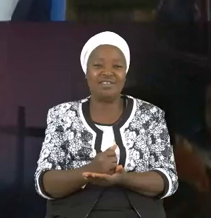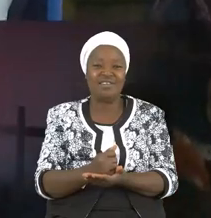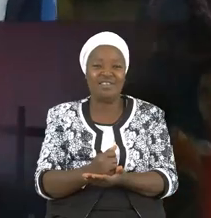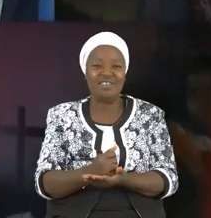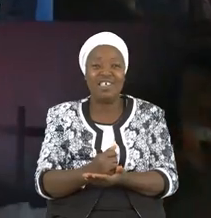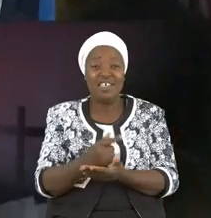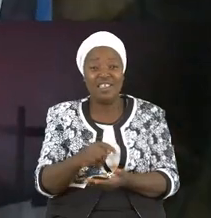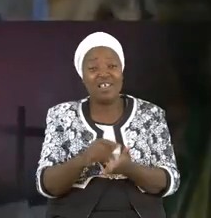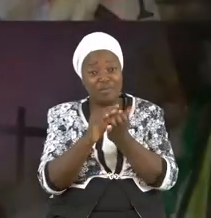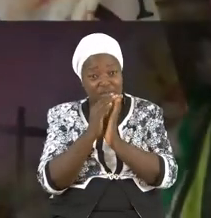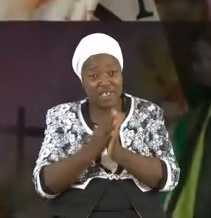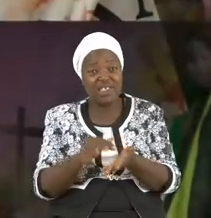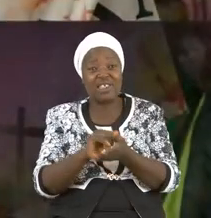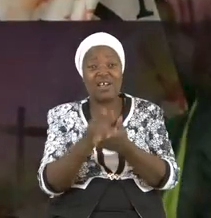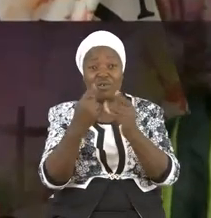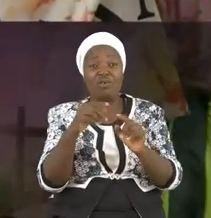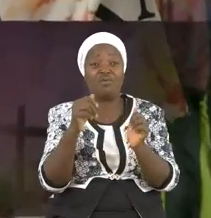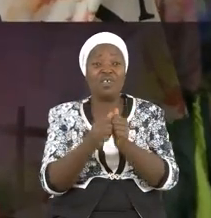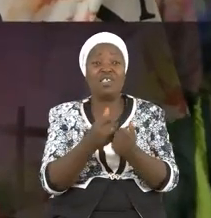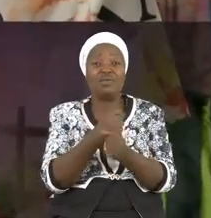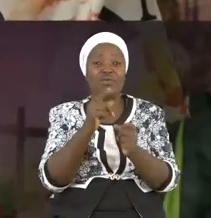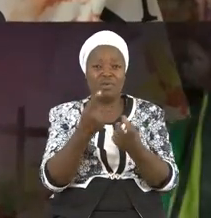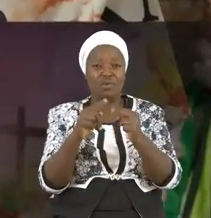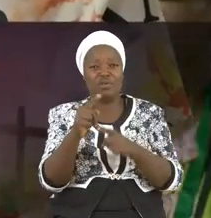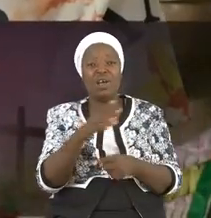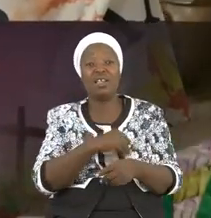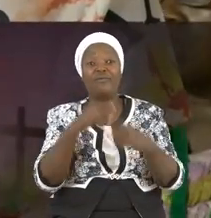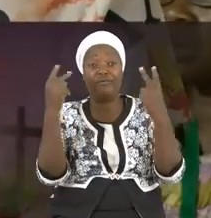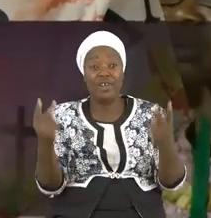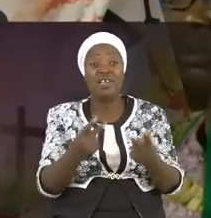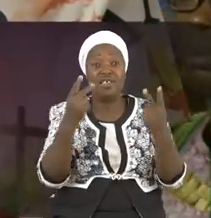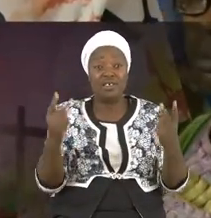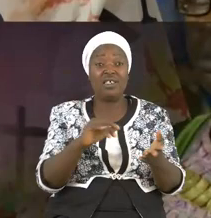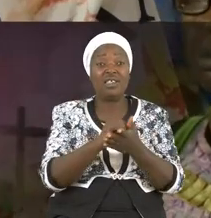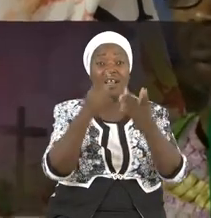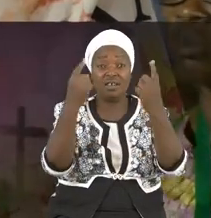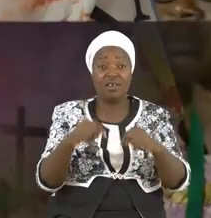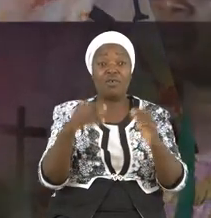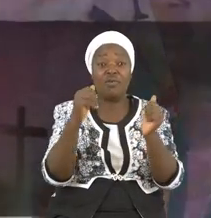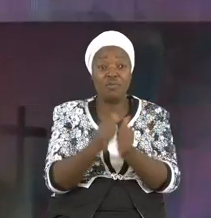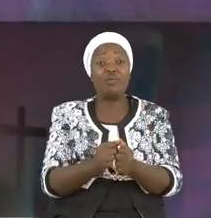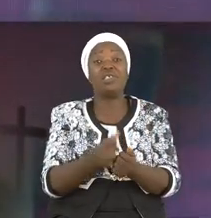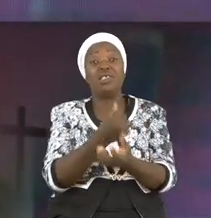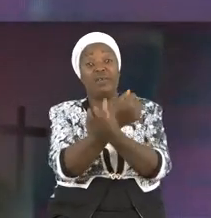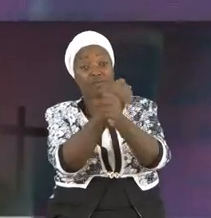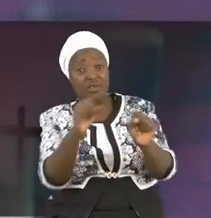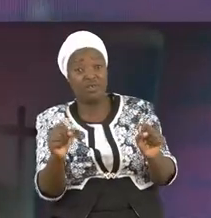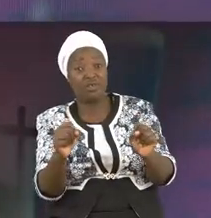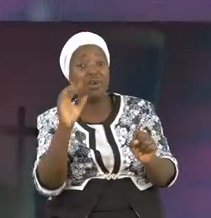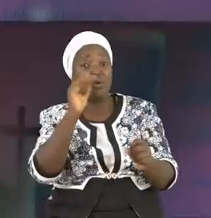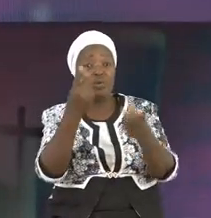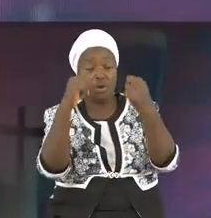with salvation will come to you. And the victory that comes with redemption will come to